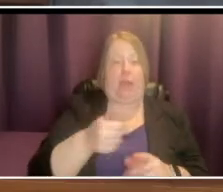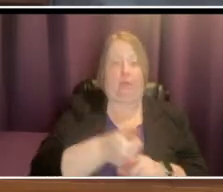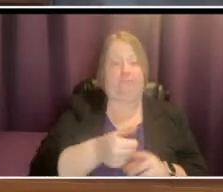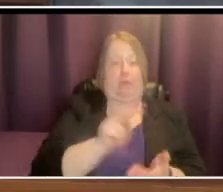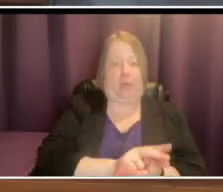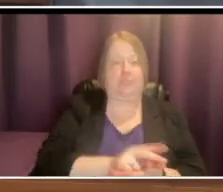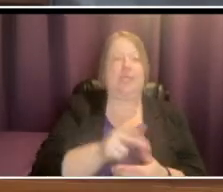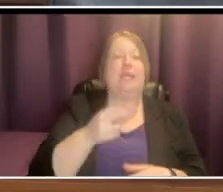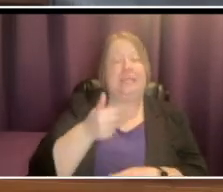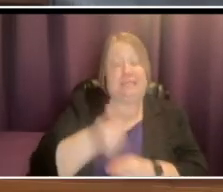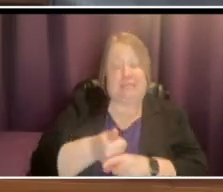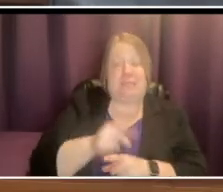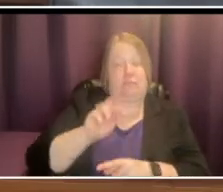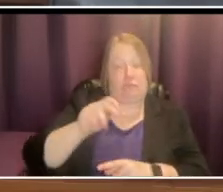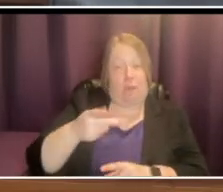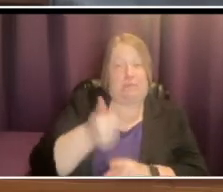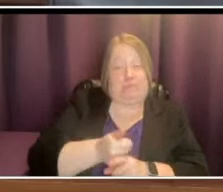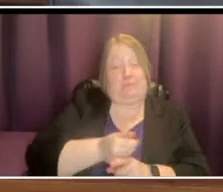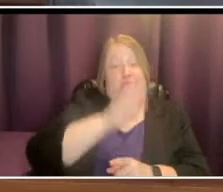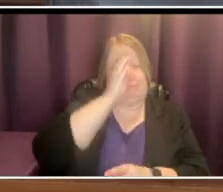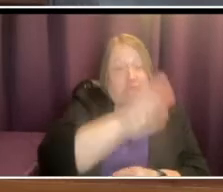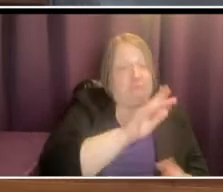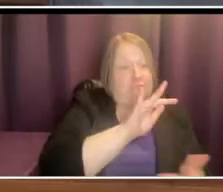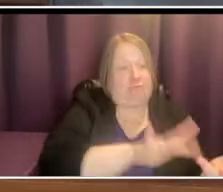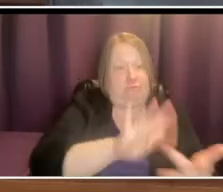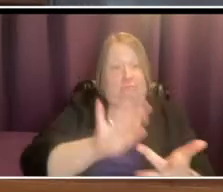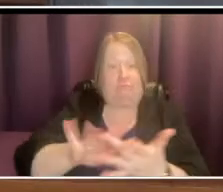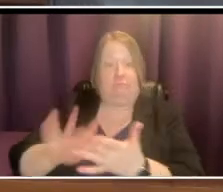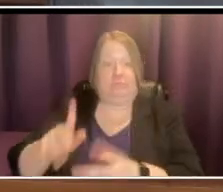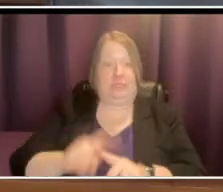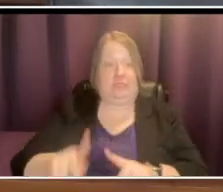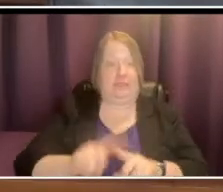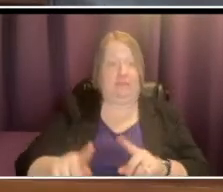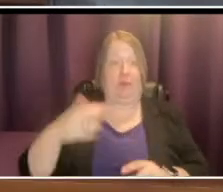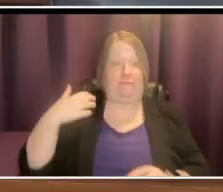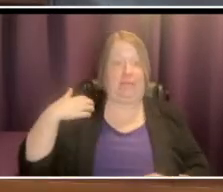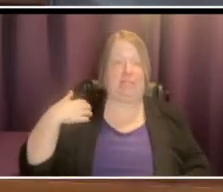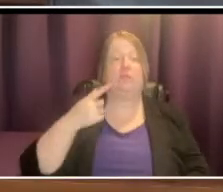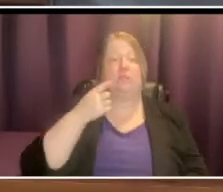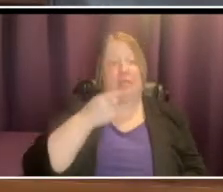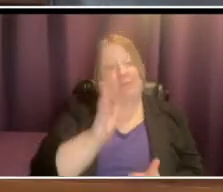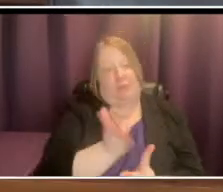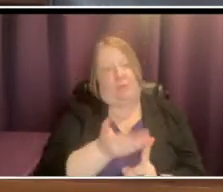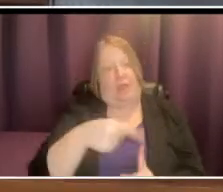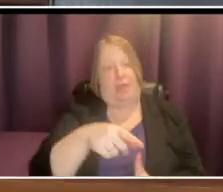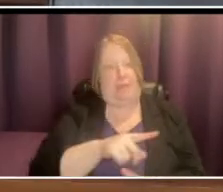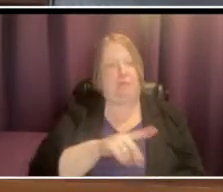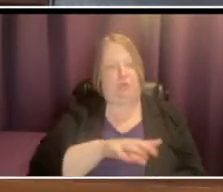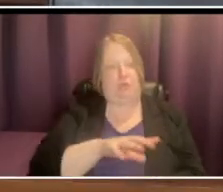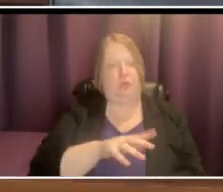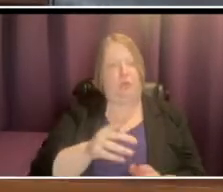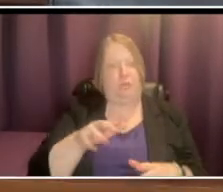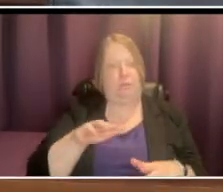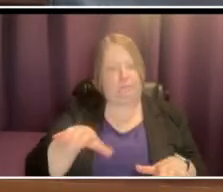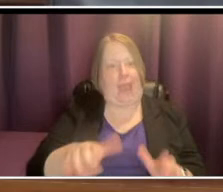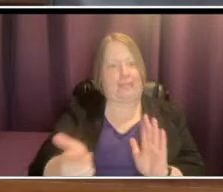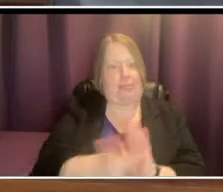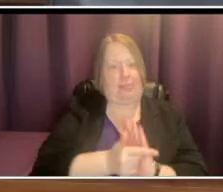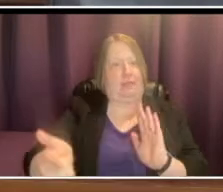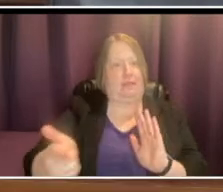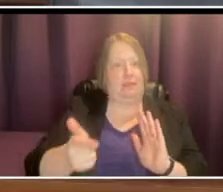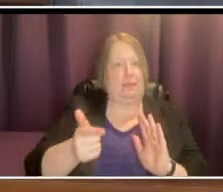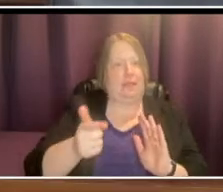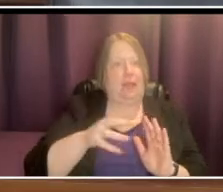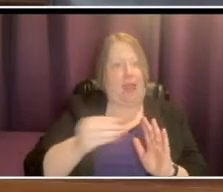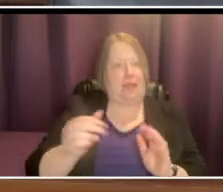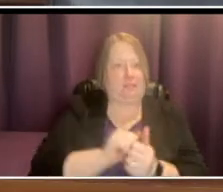state officials and pressured them to take unlawful steps to alter the election results in those states. These